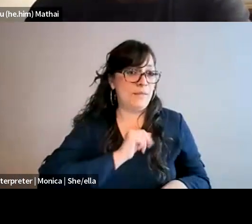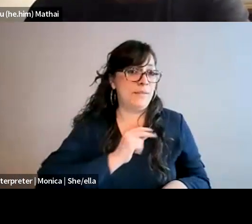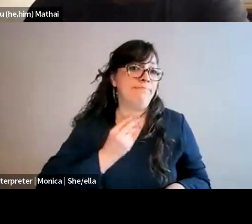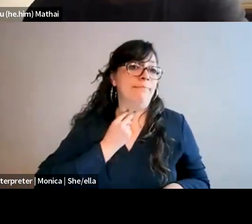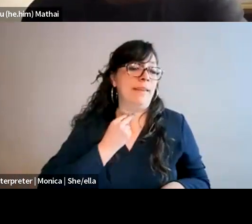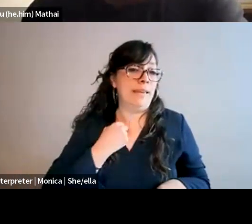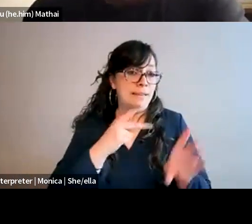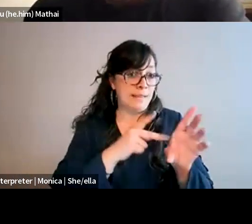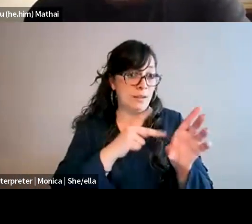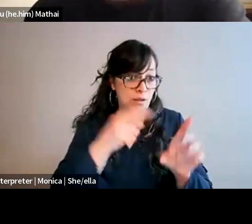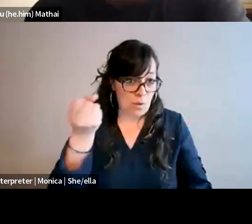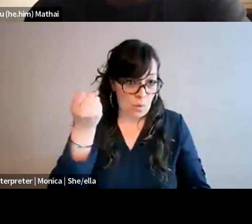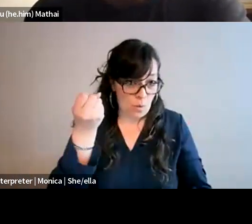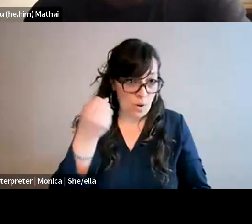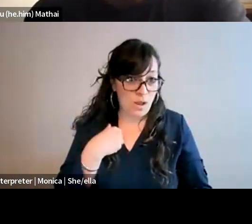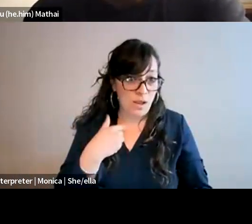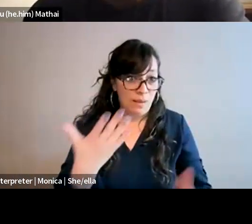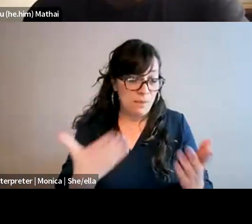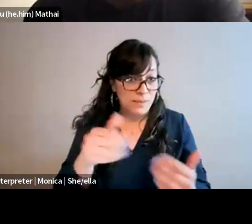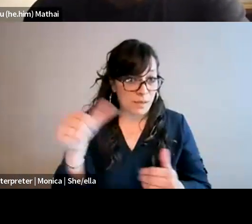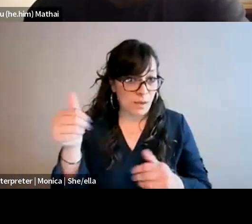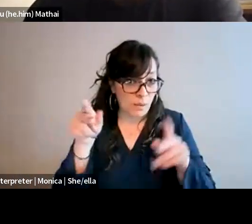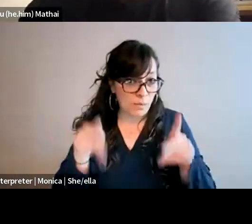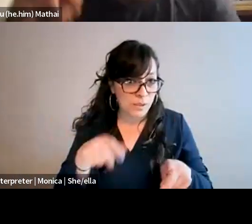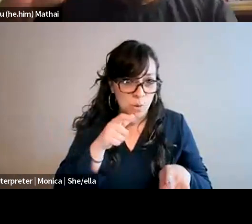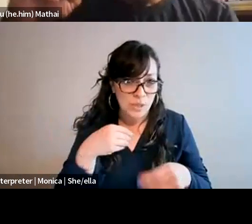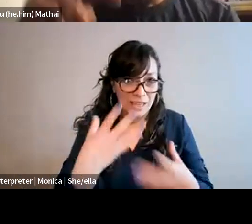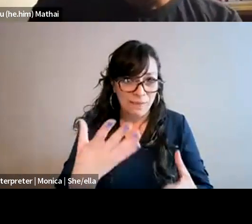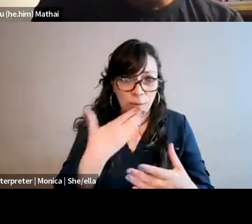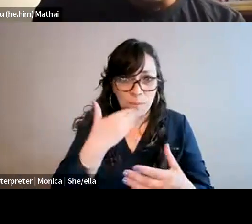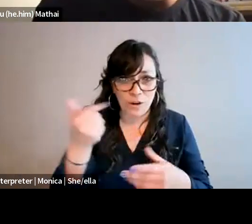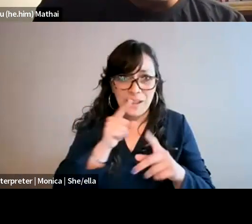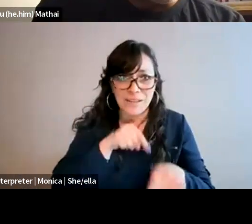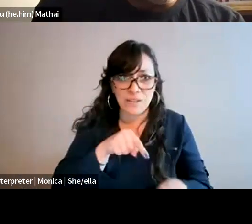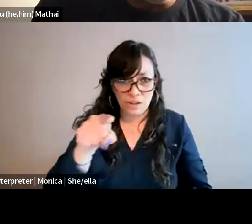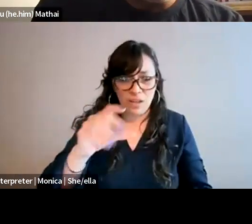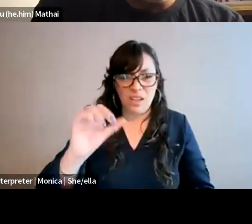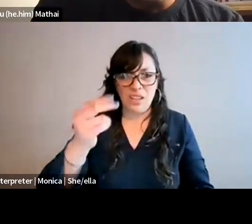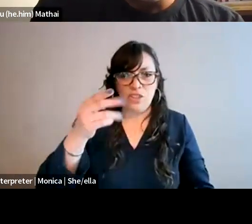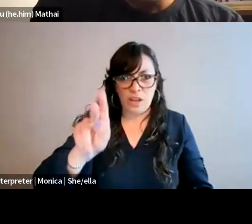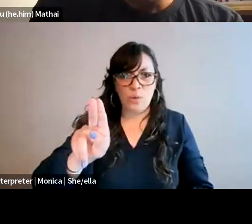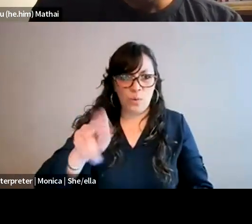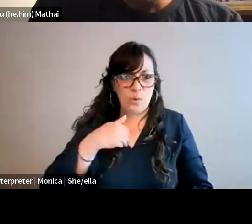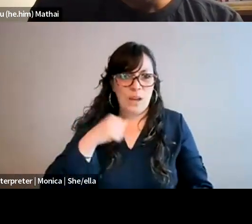hold? Oh, that's a good question. Maybe there's someone else who can give you a better answer than I can. I can take care of that, James.